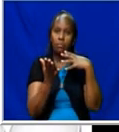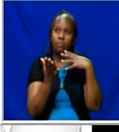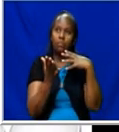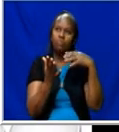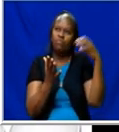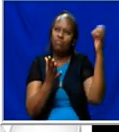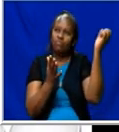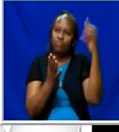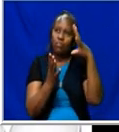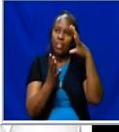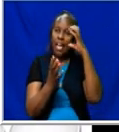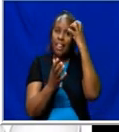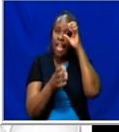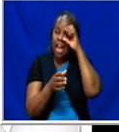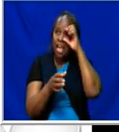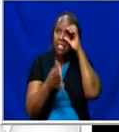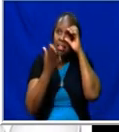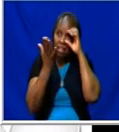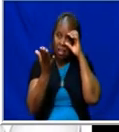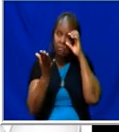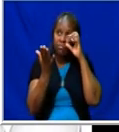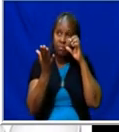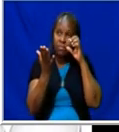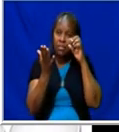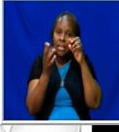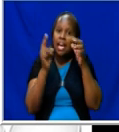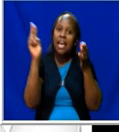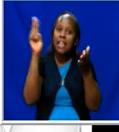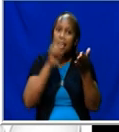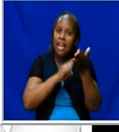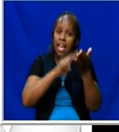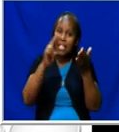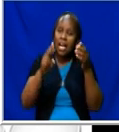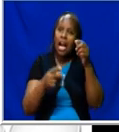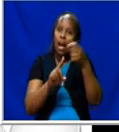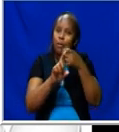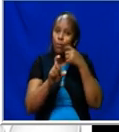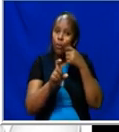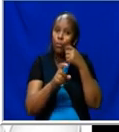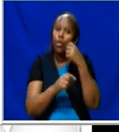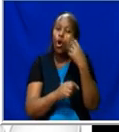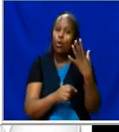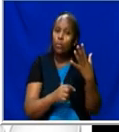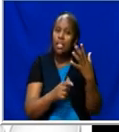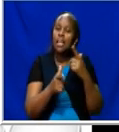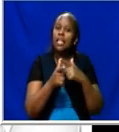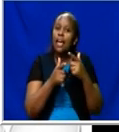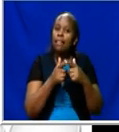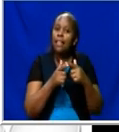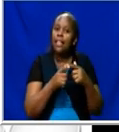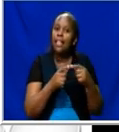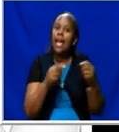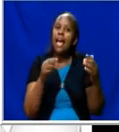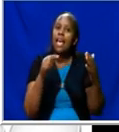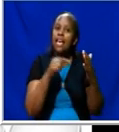has been lit, and the rays are coming from the object and they are hitting